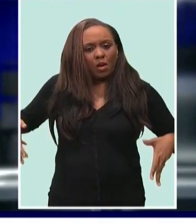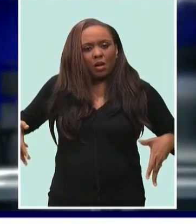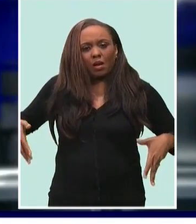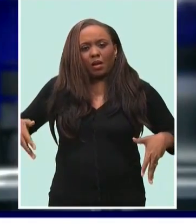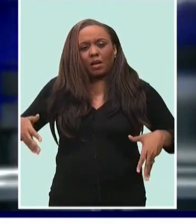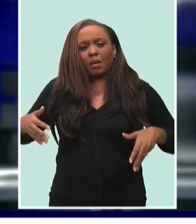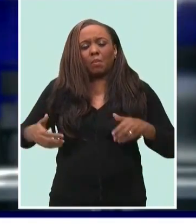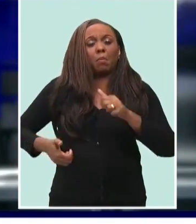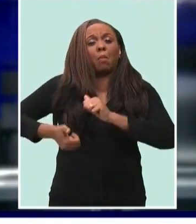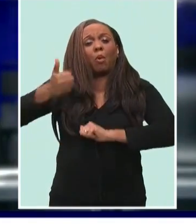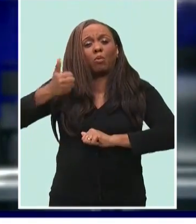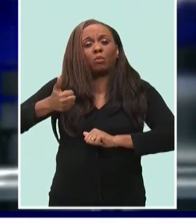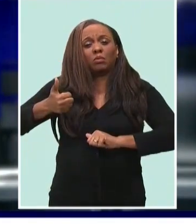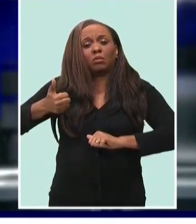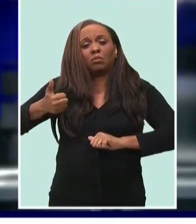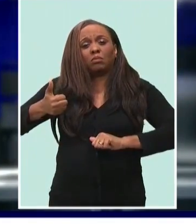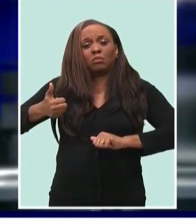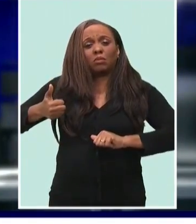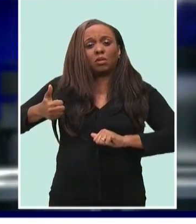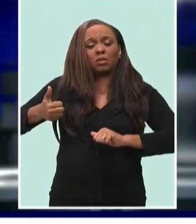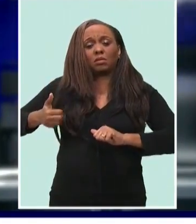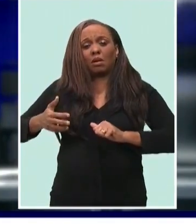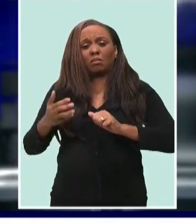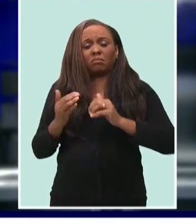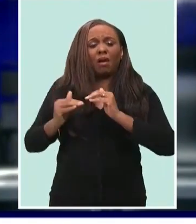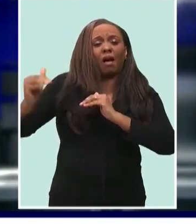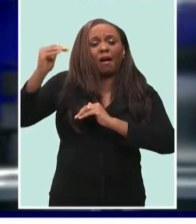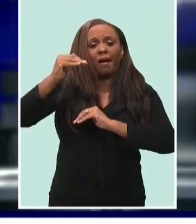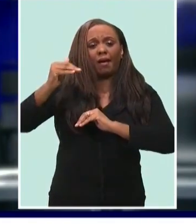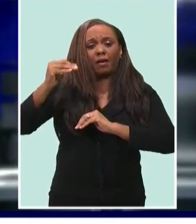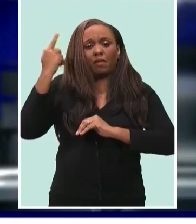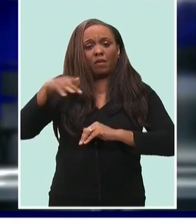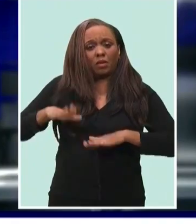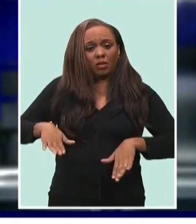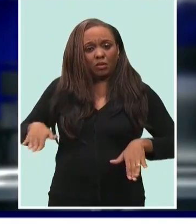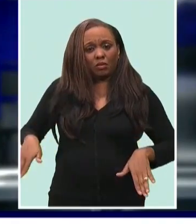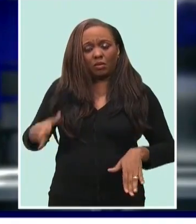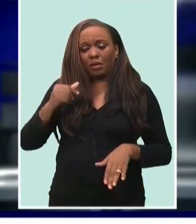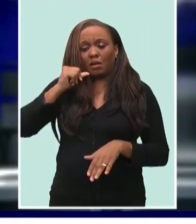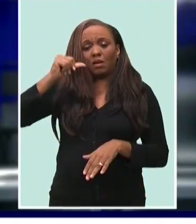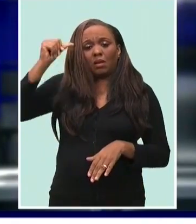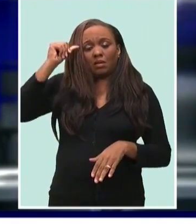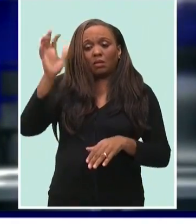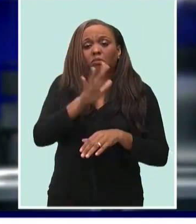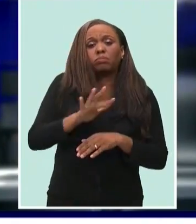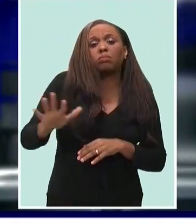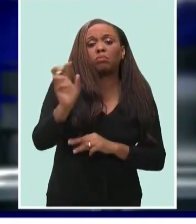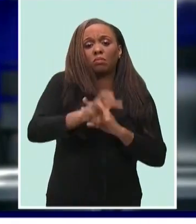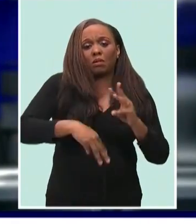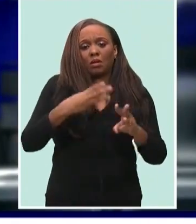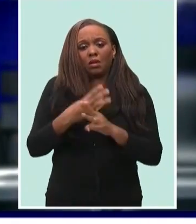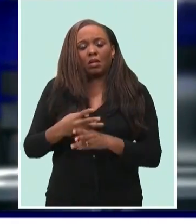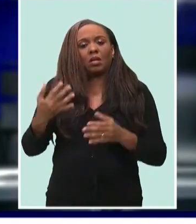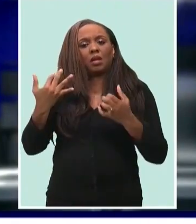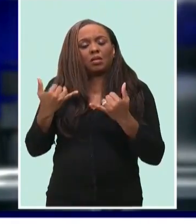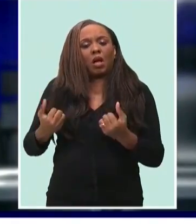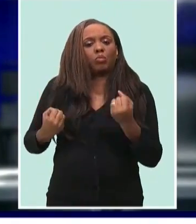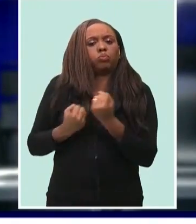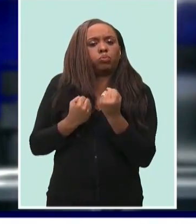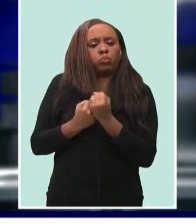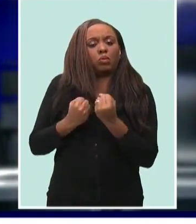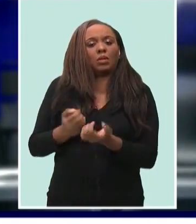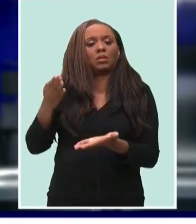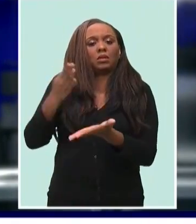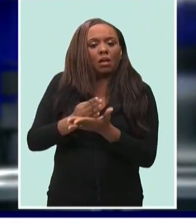nutritional disorder in children and adults globally. She's saying their campaign in the fight against it has now reached its second